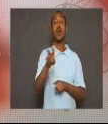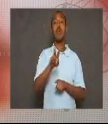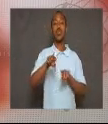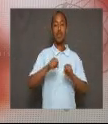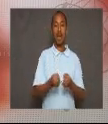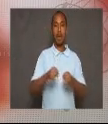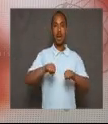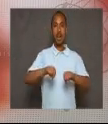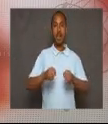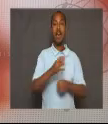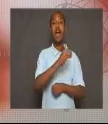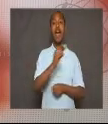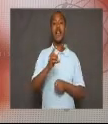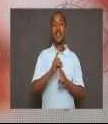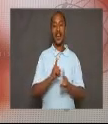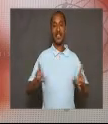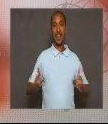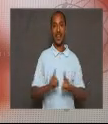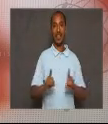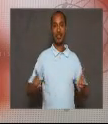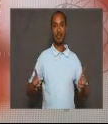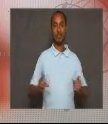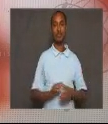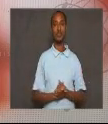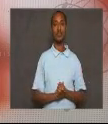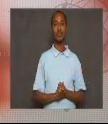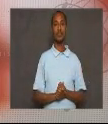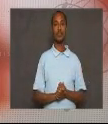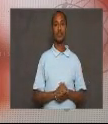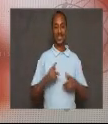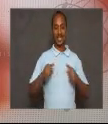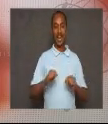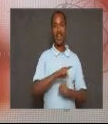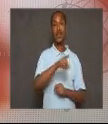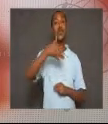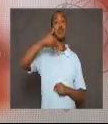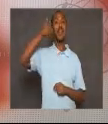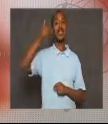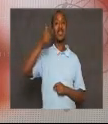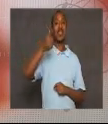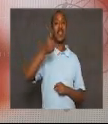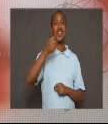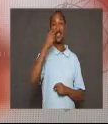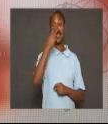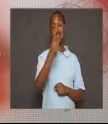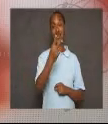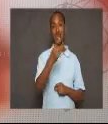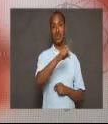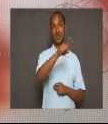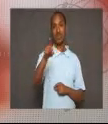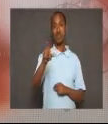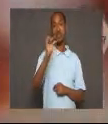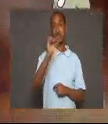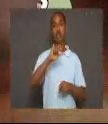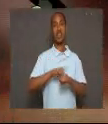malleable and ductile. Try your best, and I will see you in a few minutes.